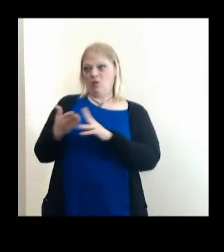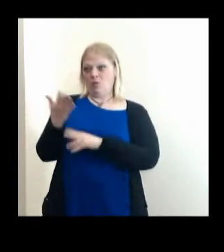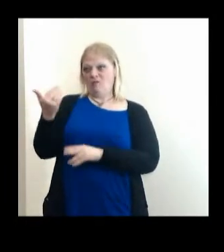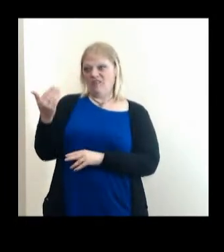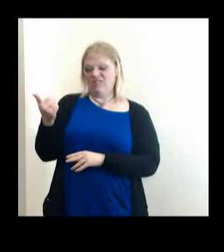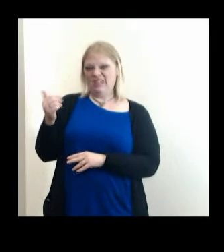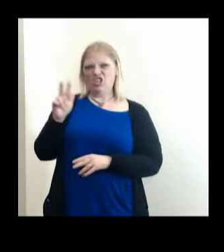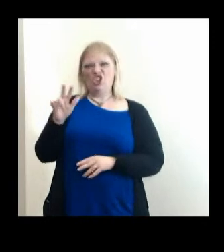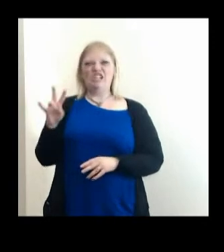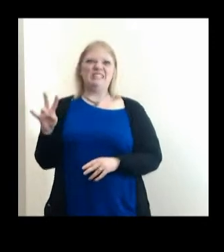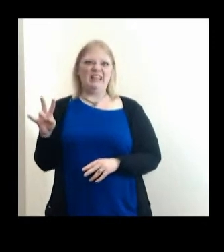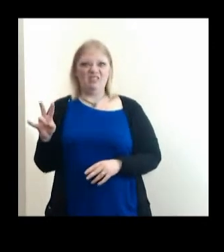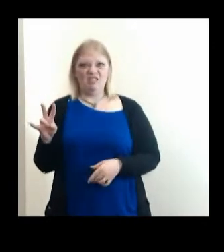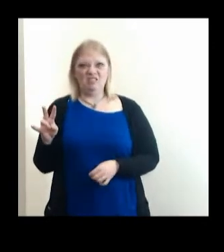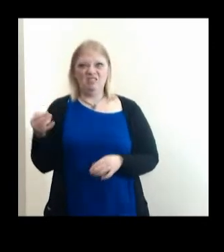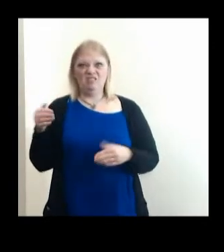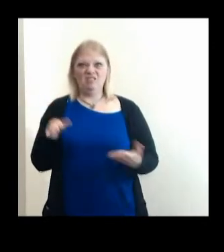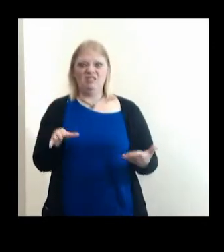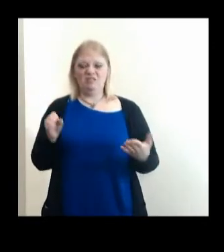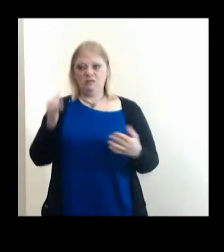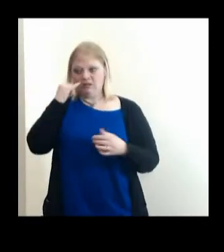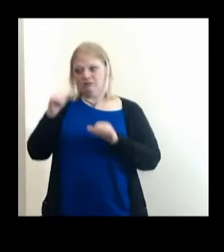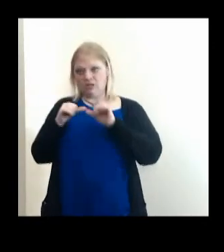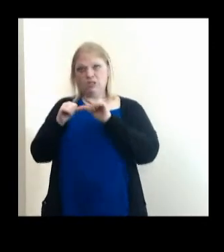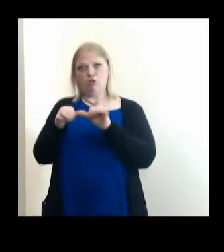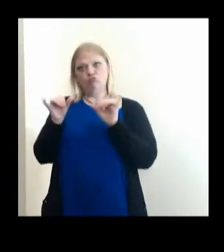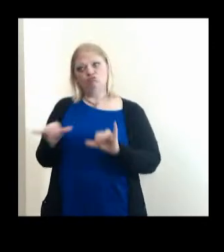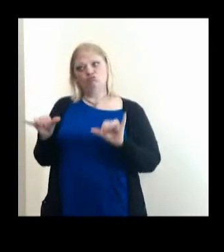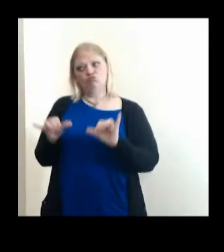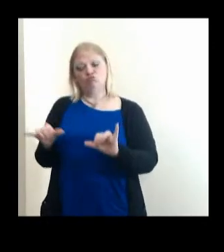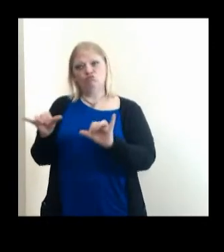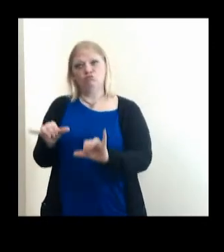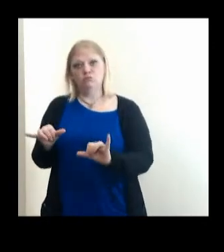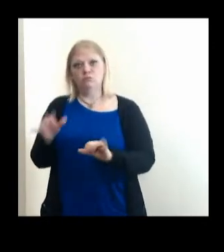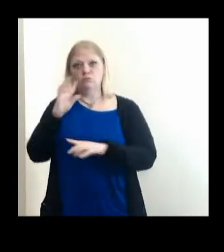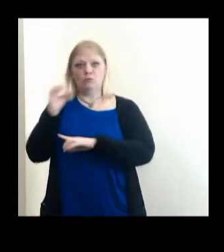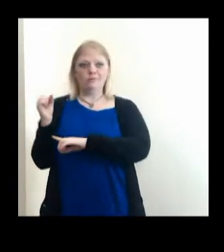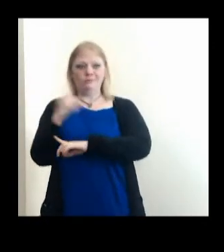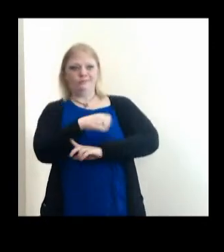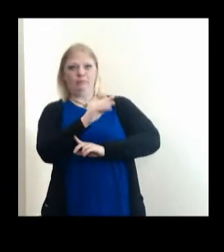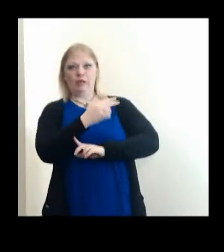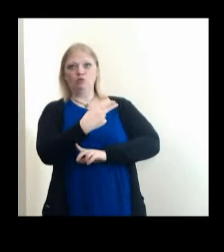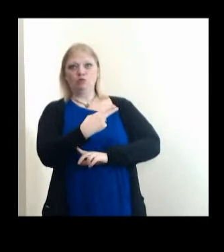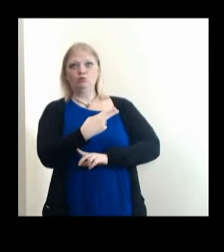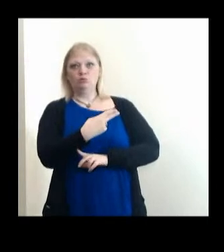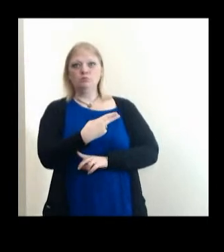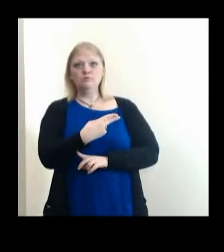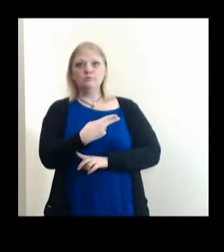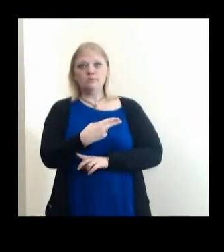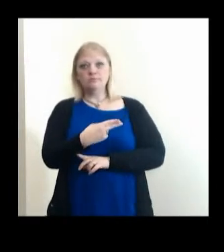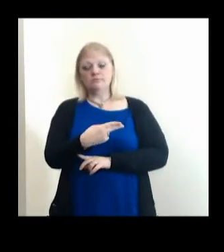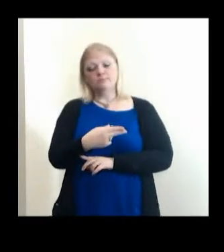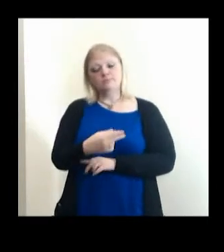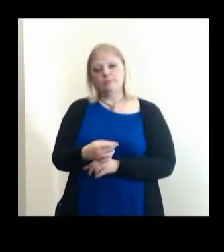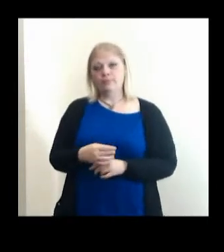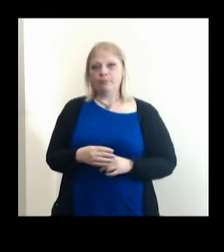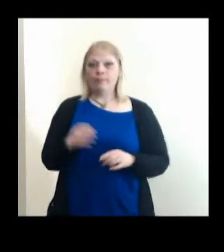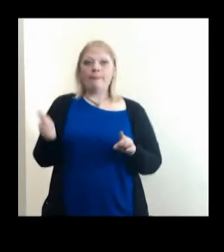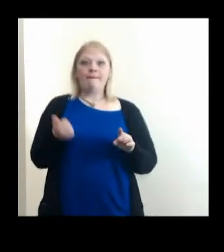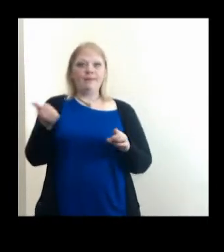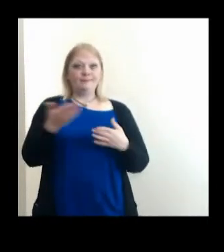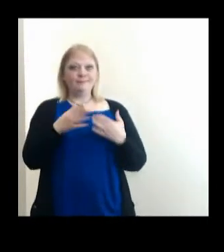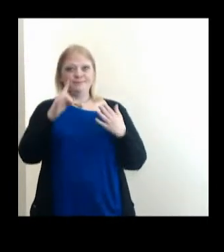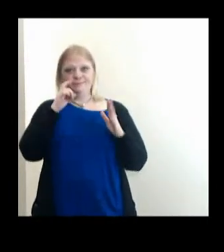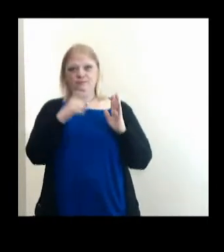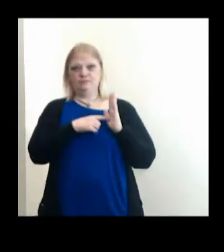we've had 37 deaths. So if we continue at that rate, we will actually have more deaths in April than we did in March. The other thing that's very